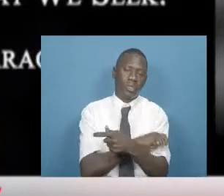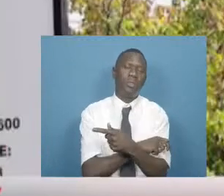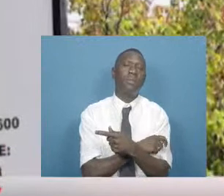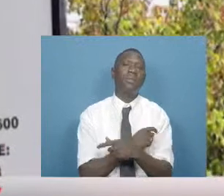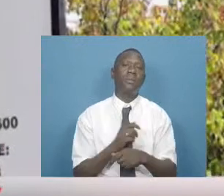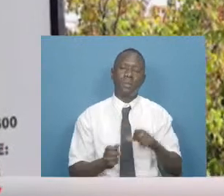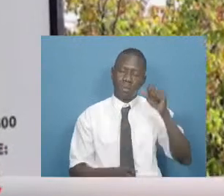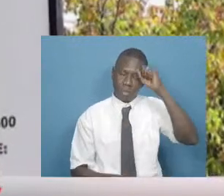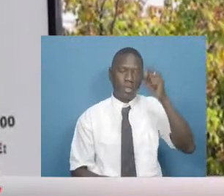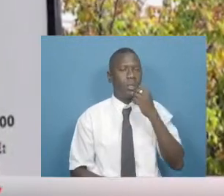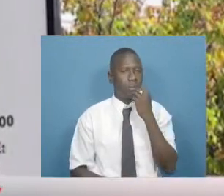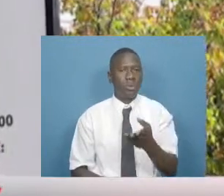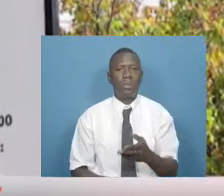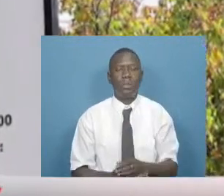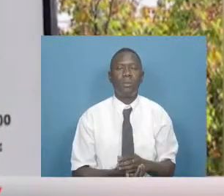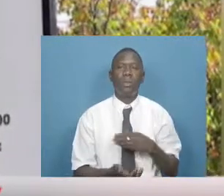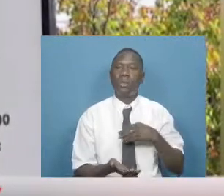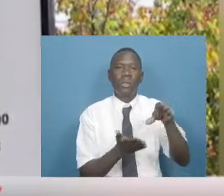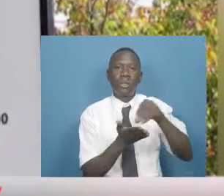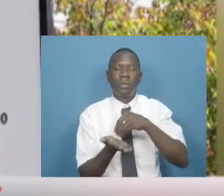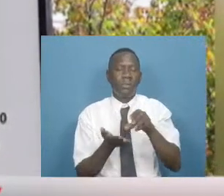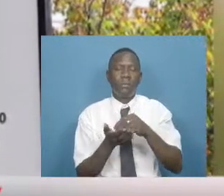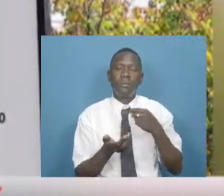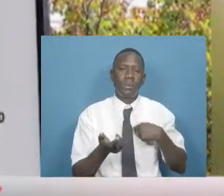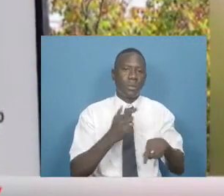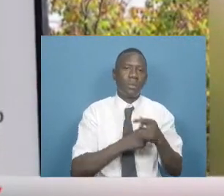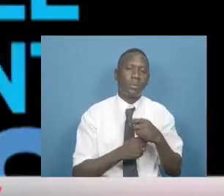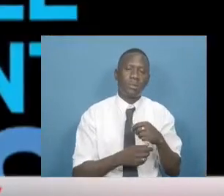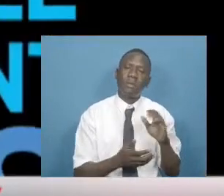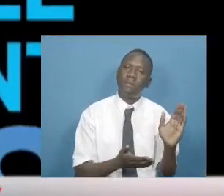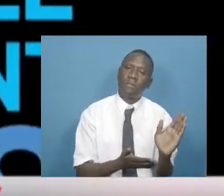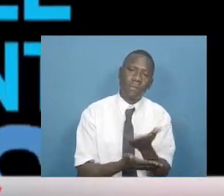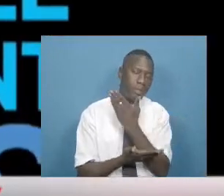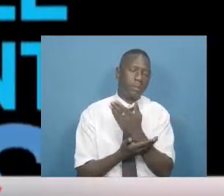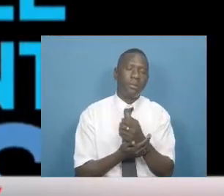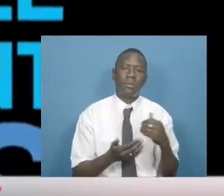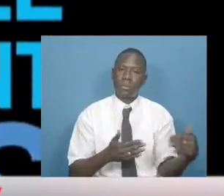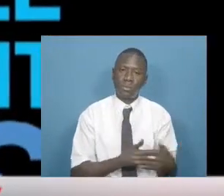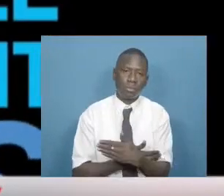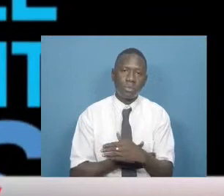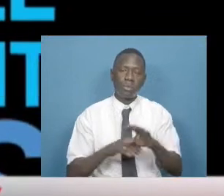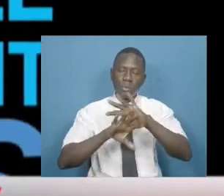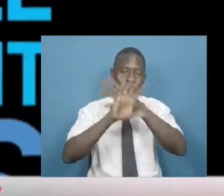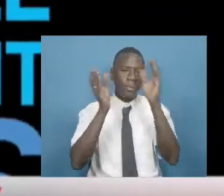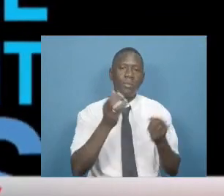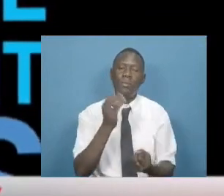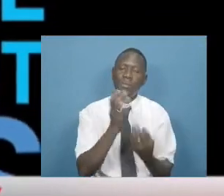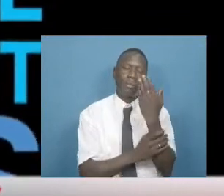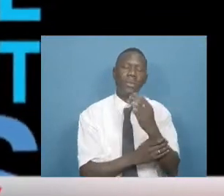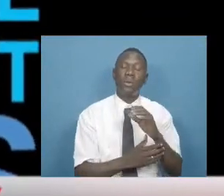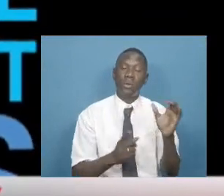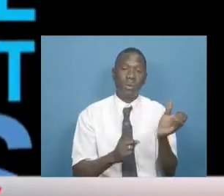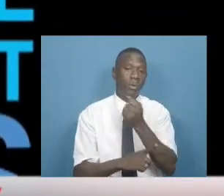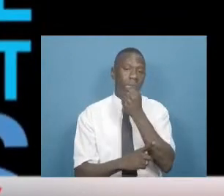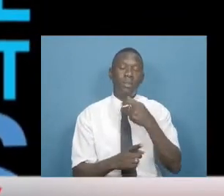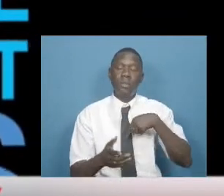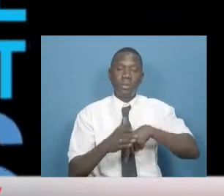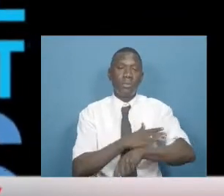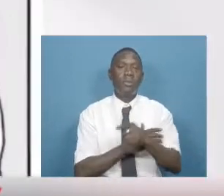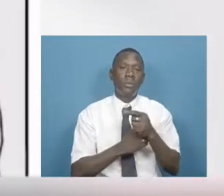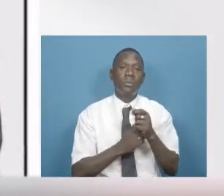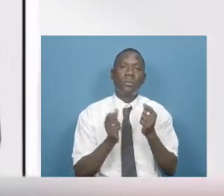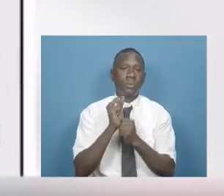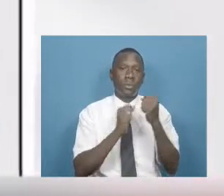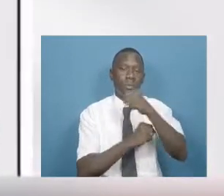it. Without a collective commitment to eradicating corruption, all of our development goals, including the Sustainable Development